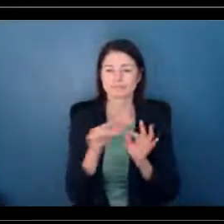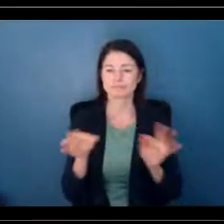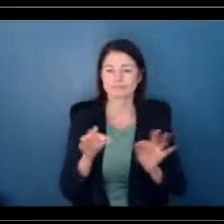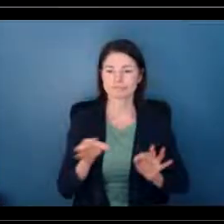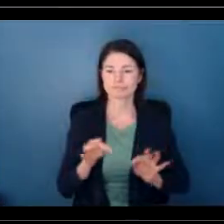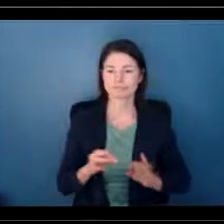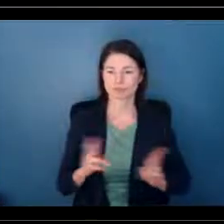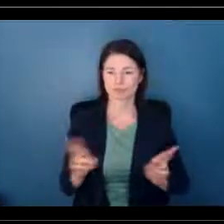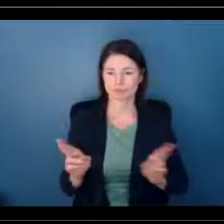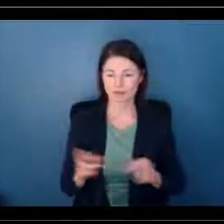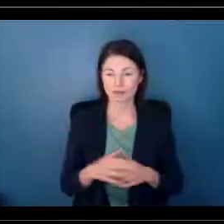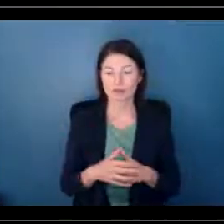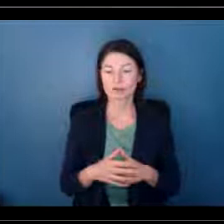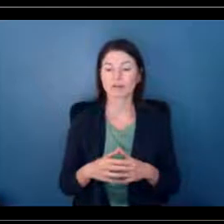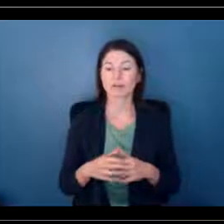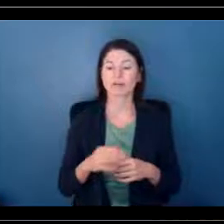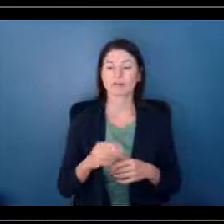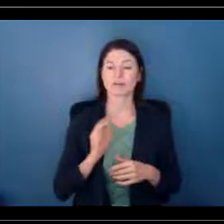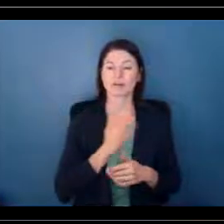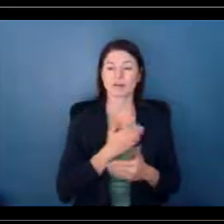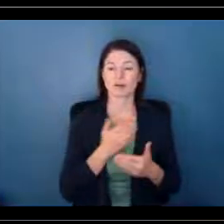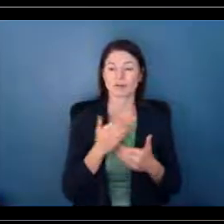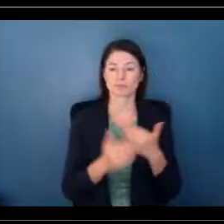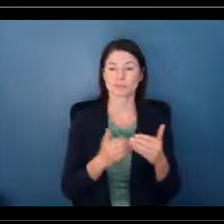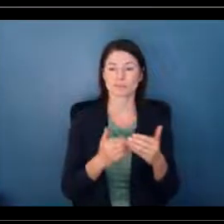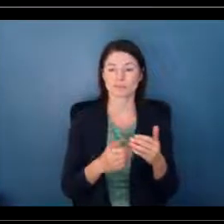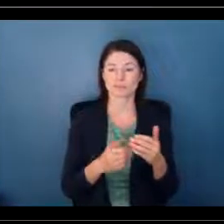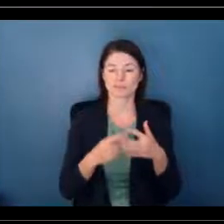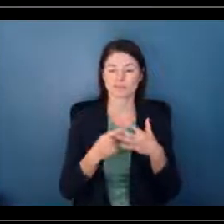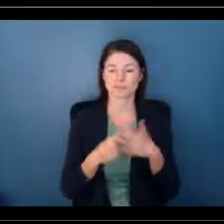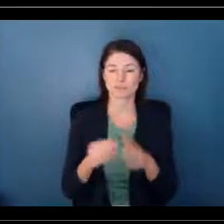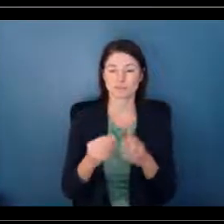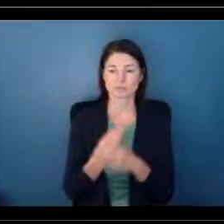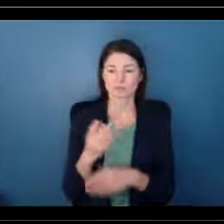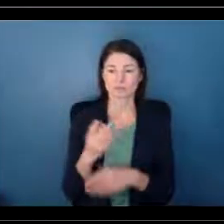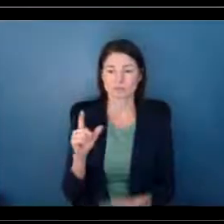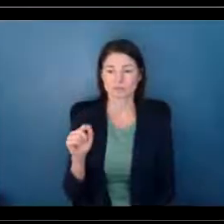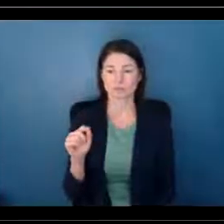kick off our process in the spring of 2023 on the